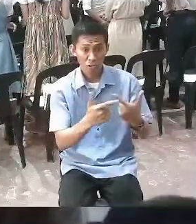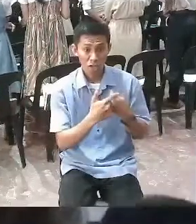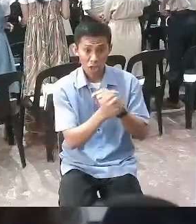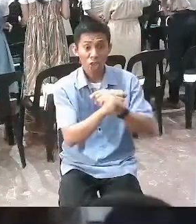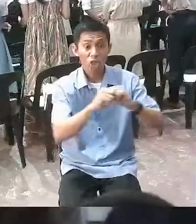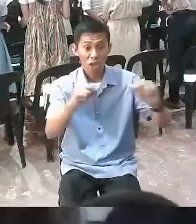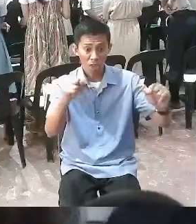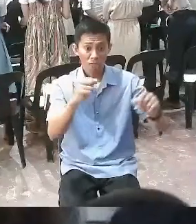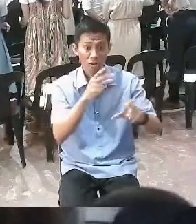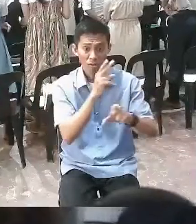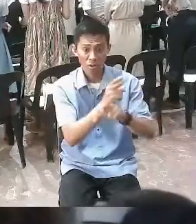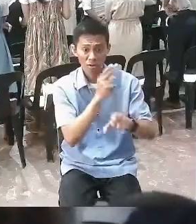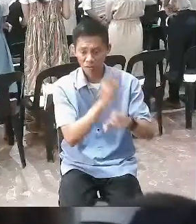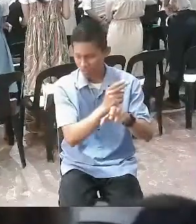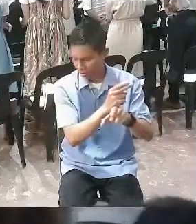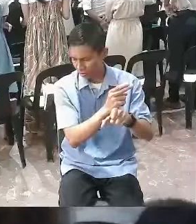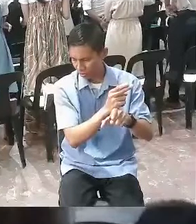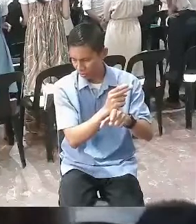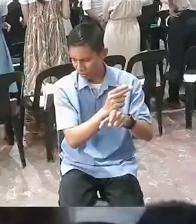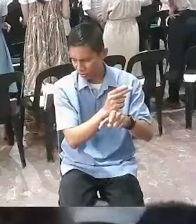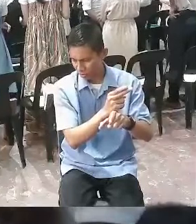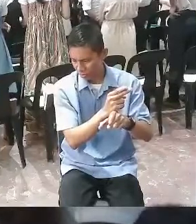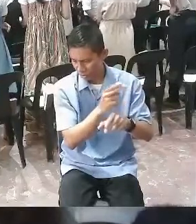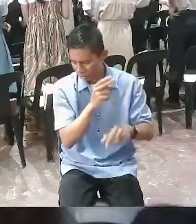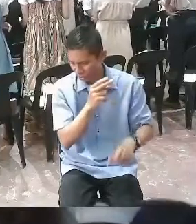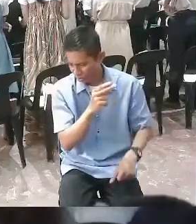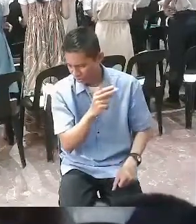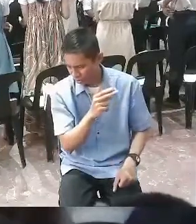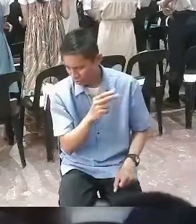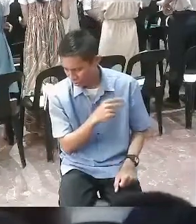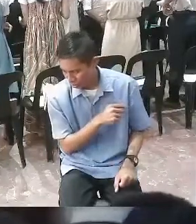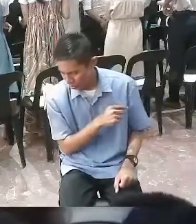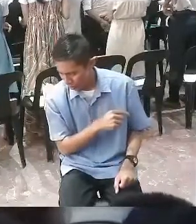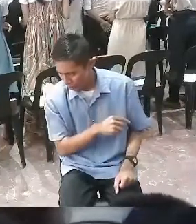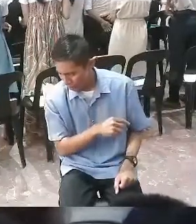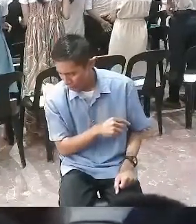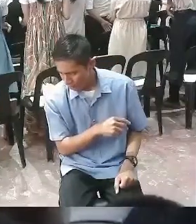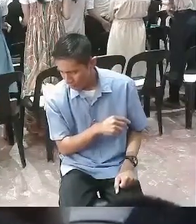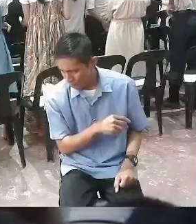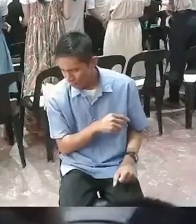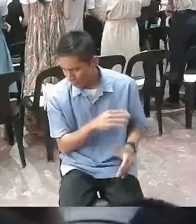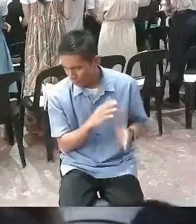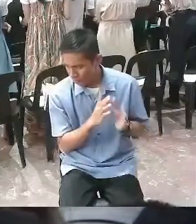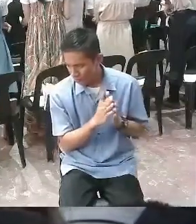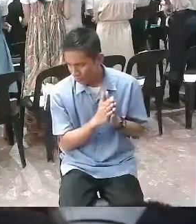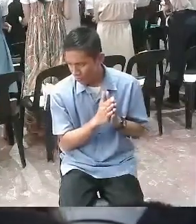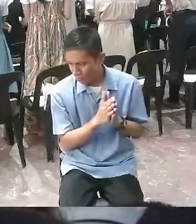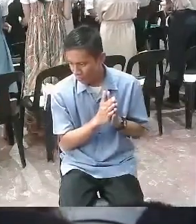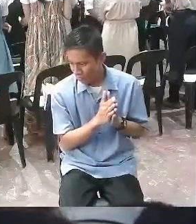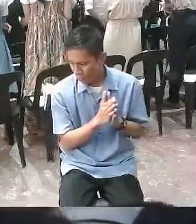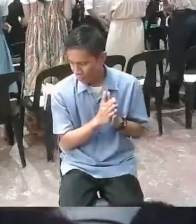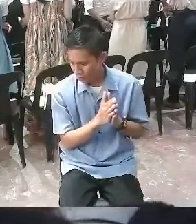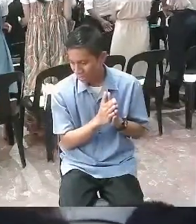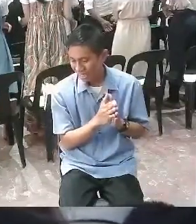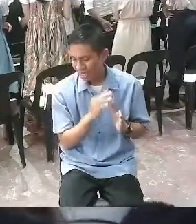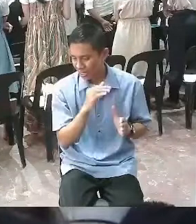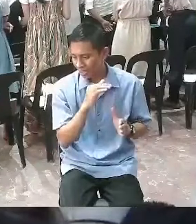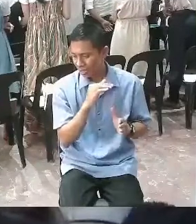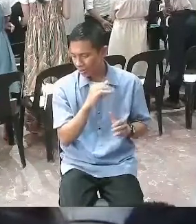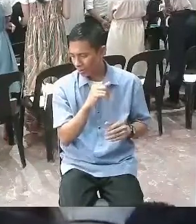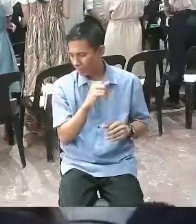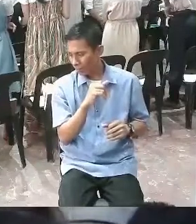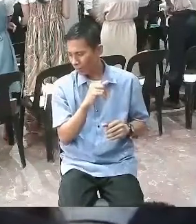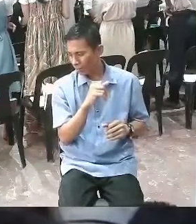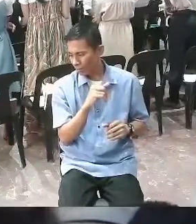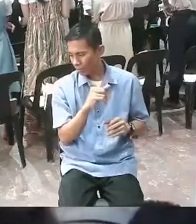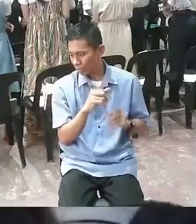Verse 4, now to him that worketh is the reward not reckoned of grace,